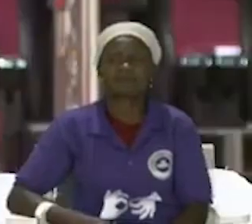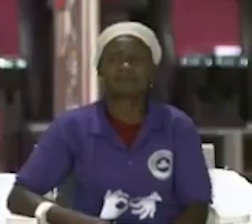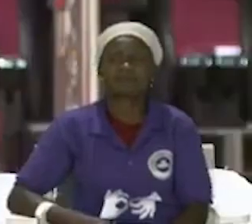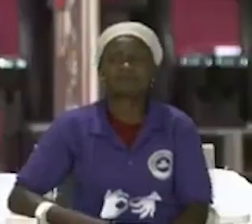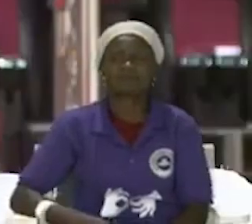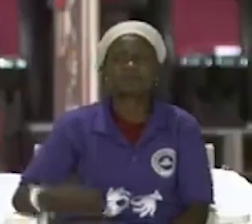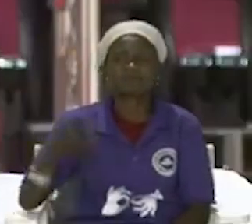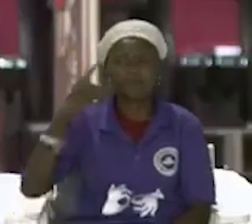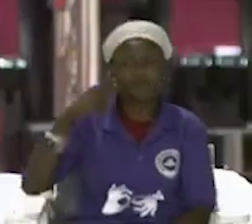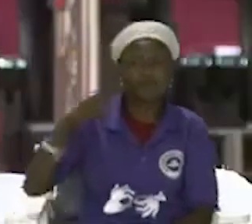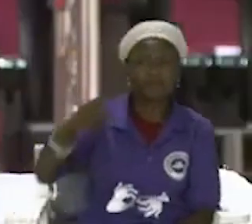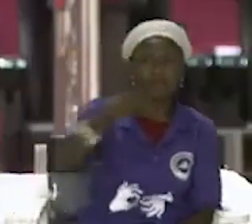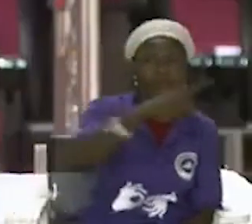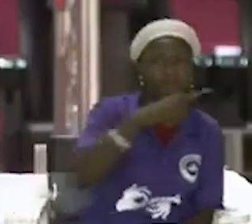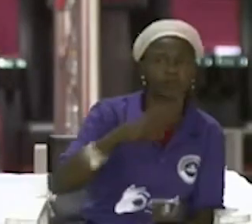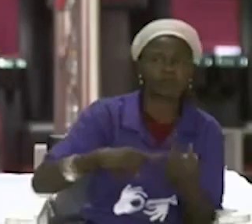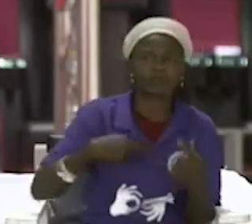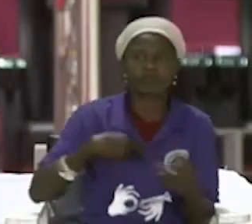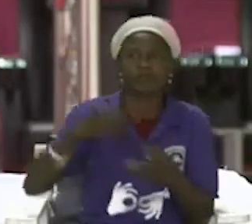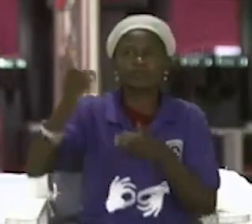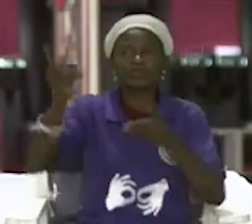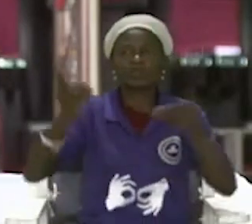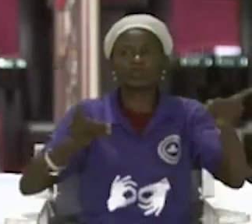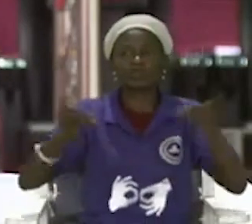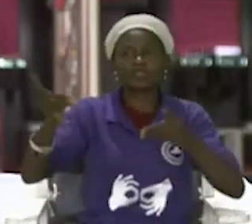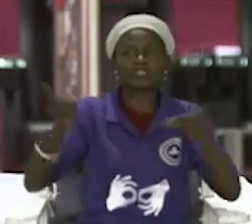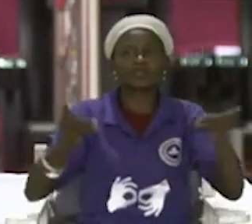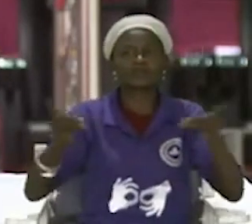For you to have dominion,